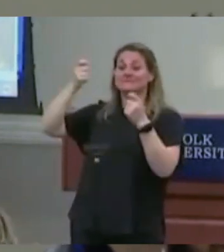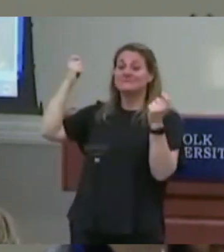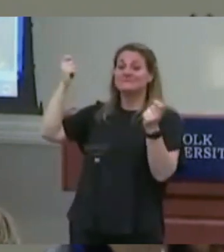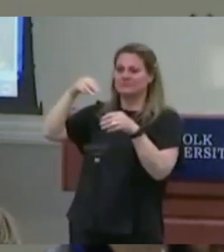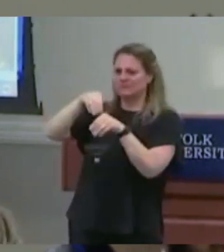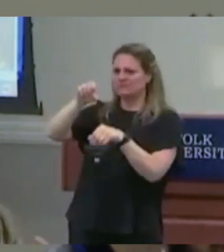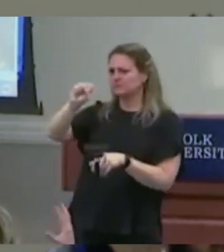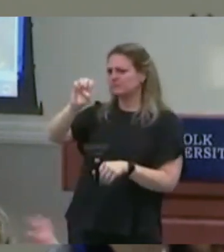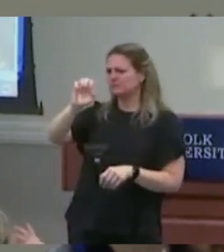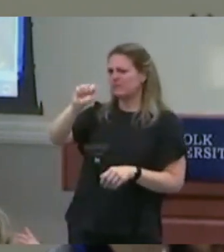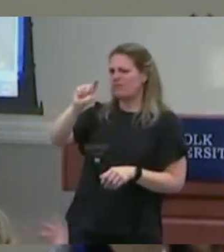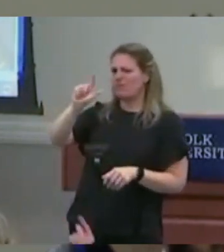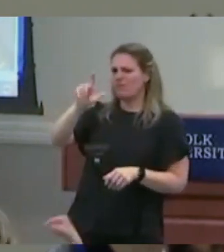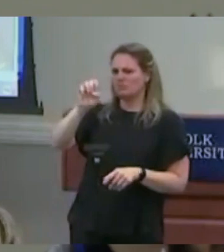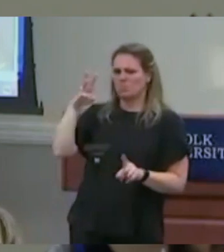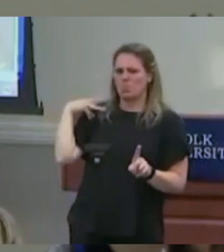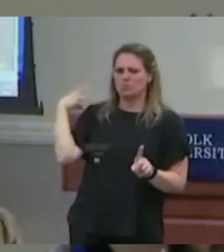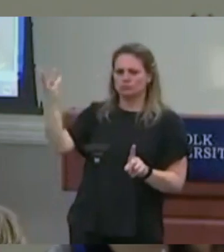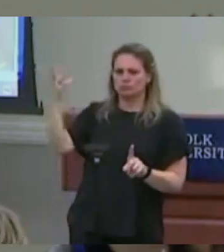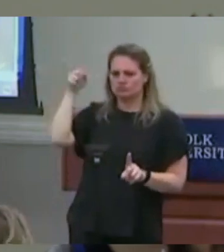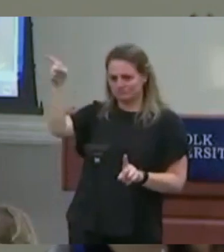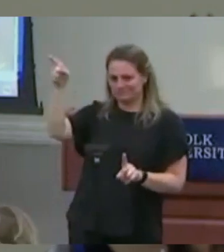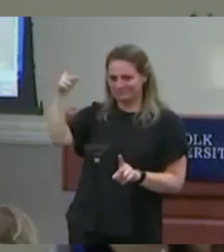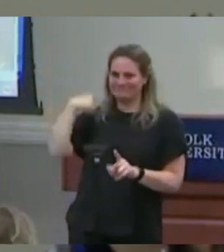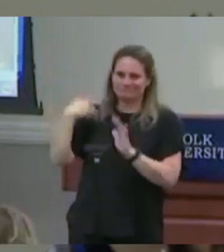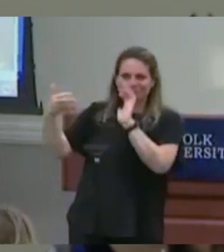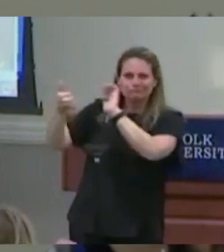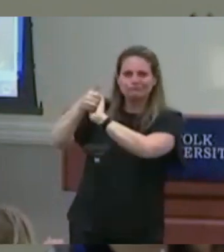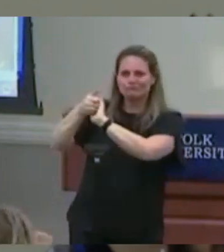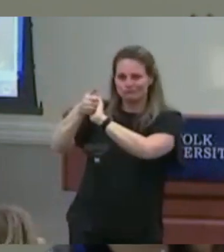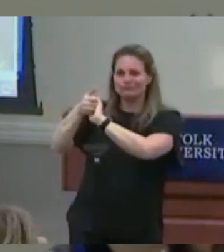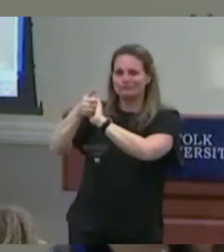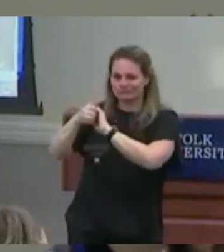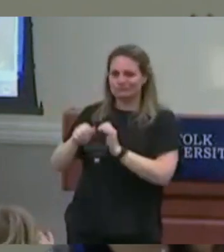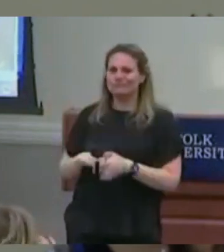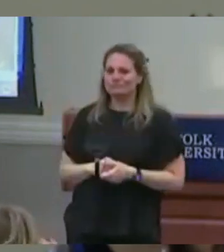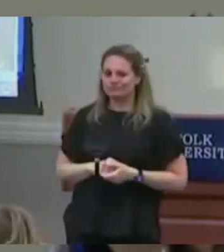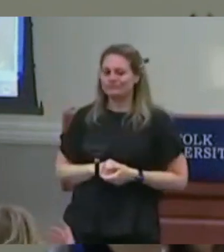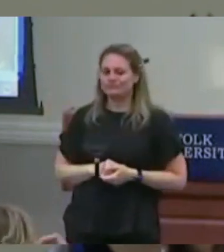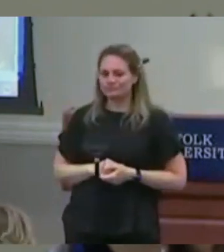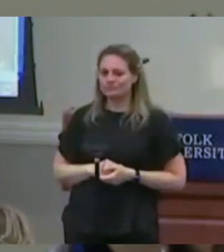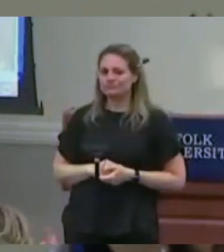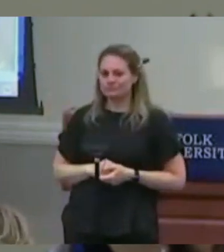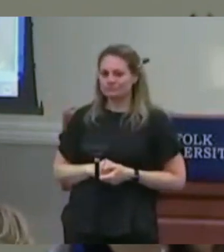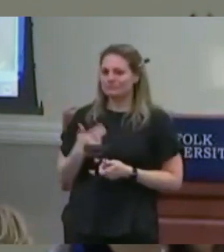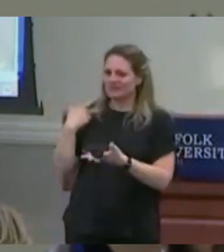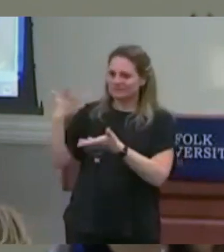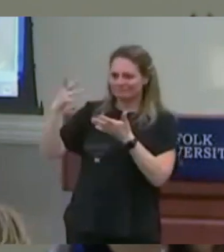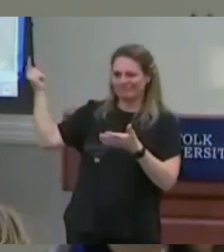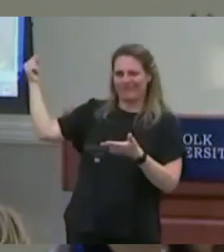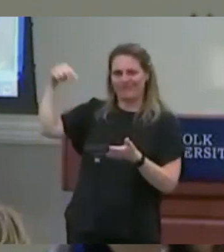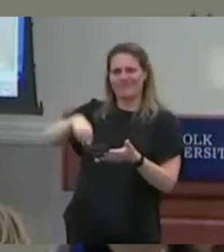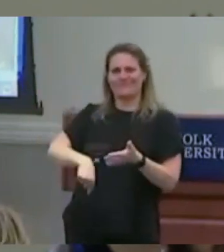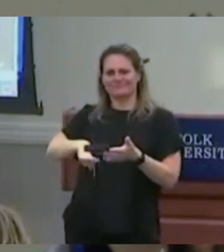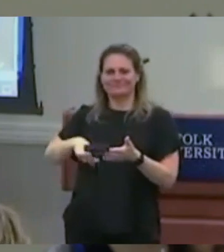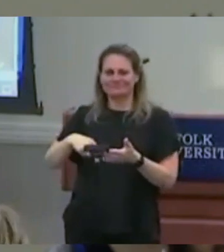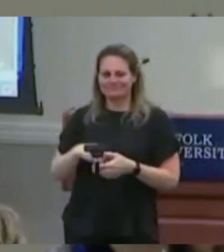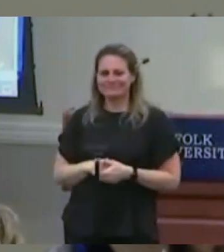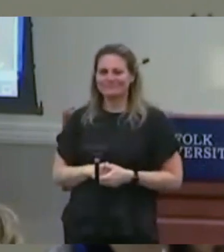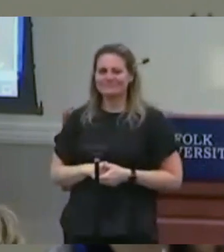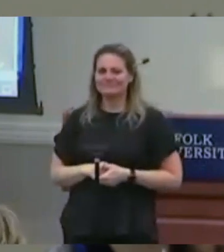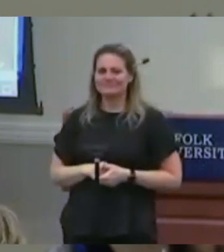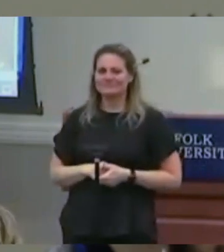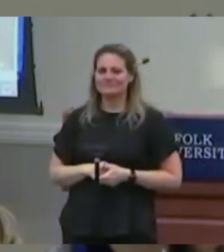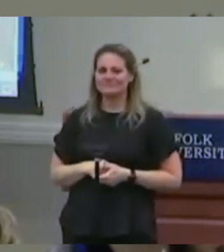really excited for it. I'm looking for partnership, for support. The venues that are interested so far are the House